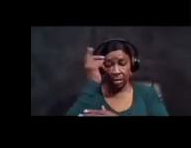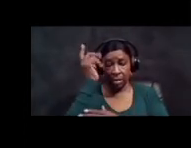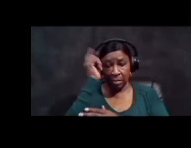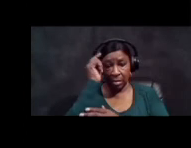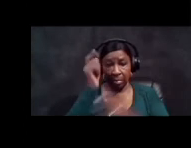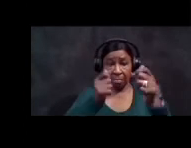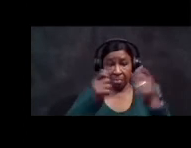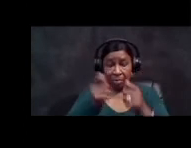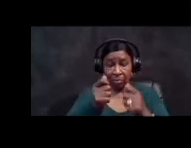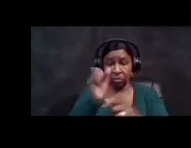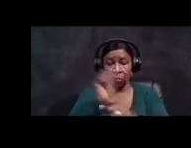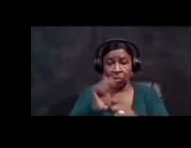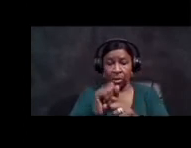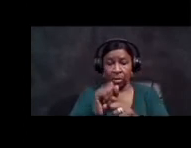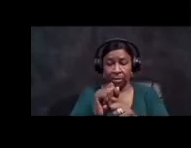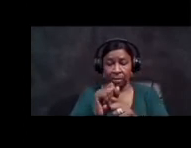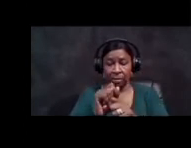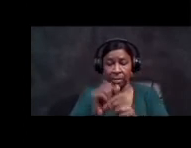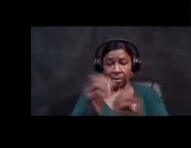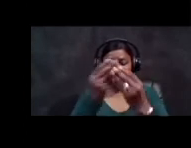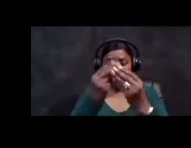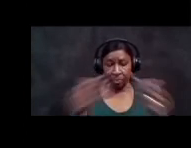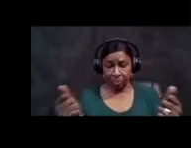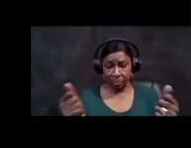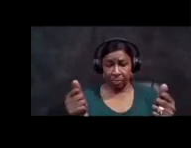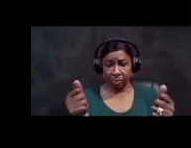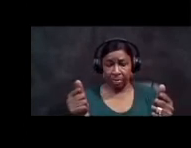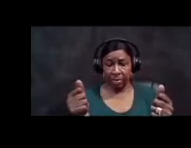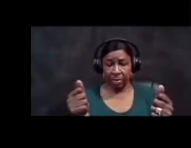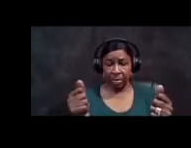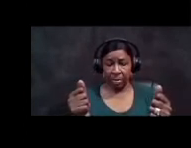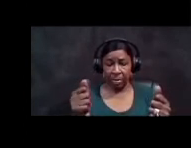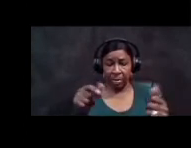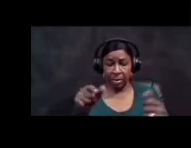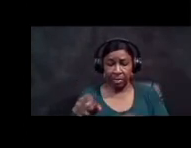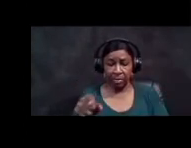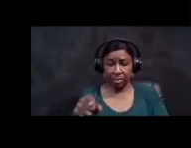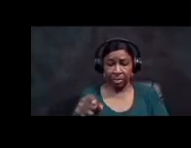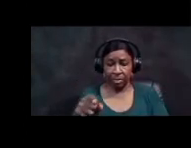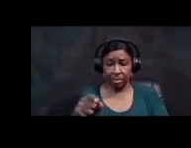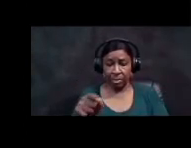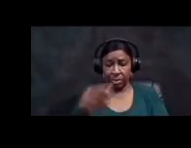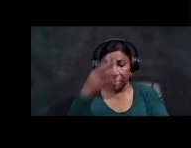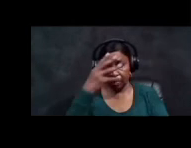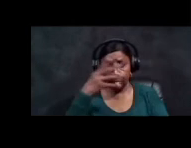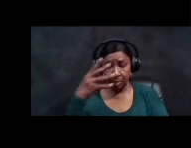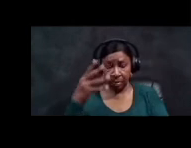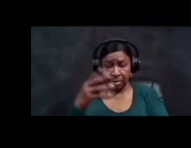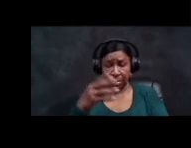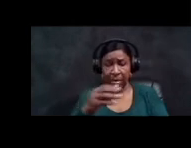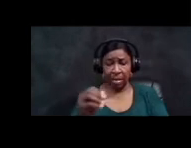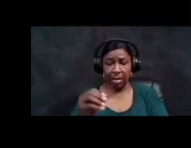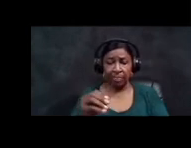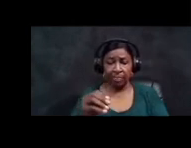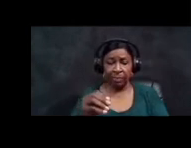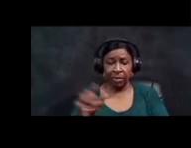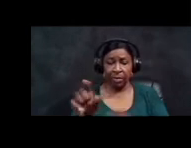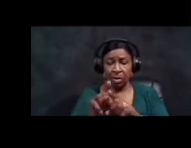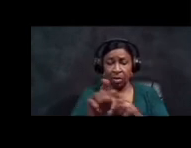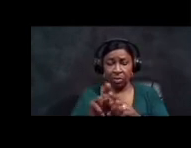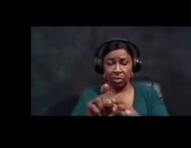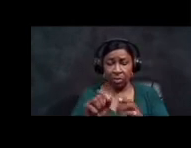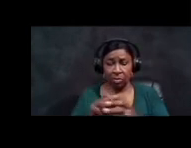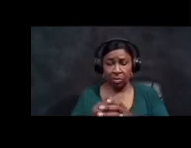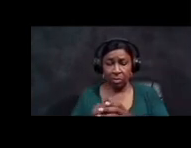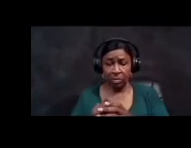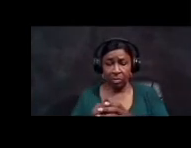to further dismantle asylum, fundamentally dismantle refugee resettlement, and also